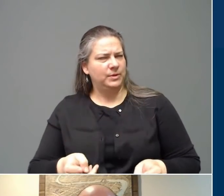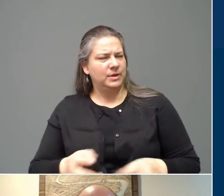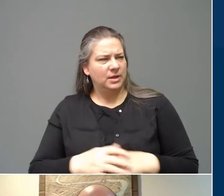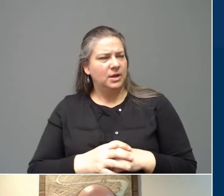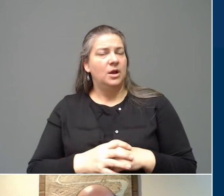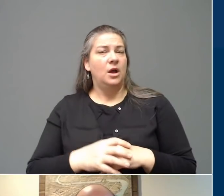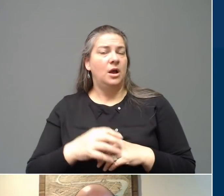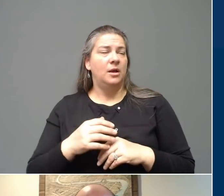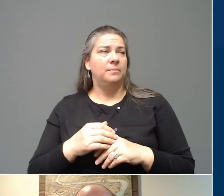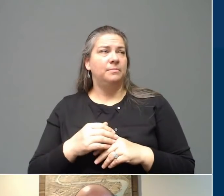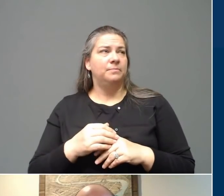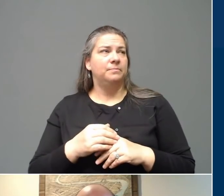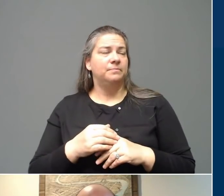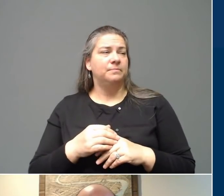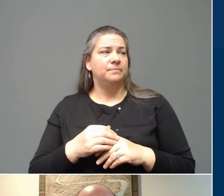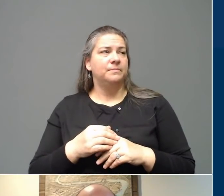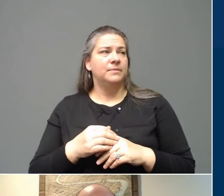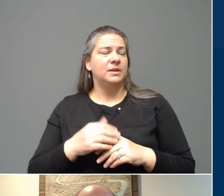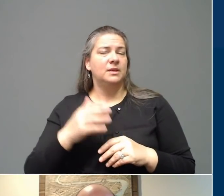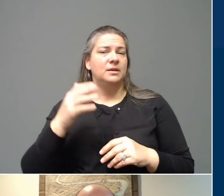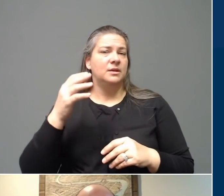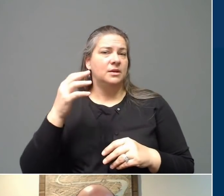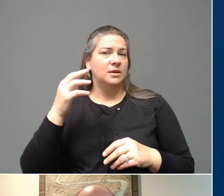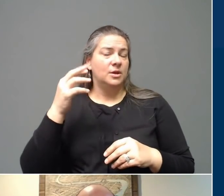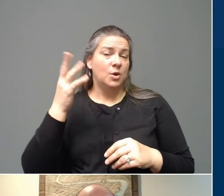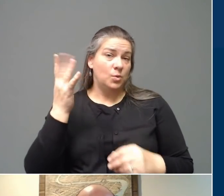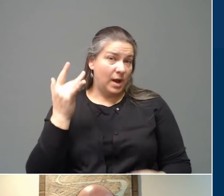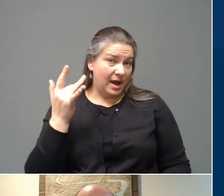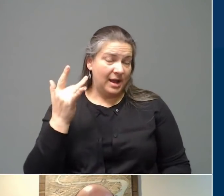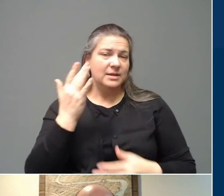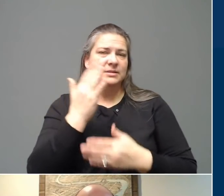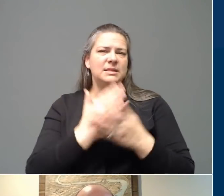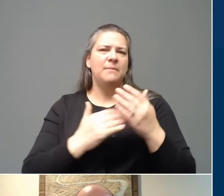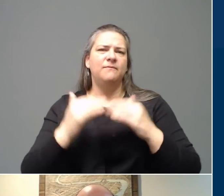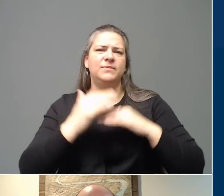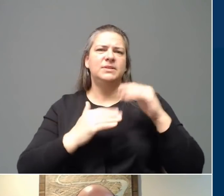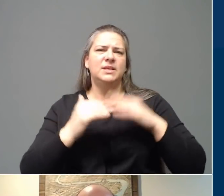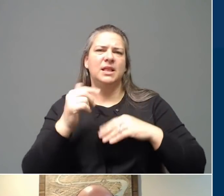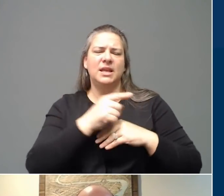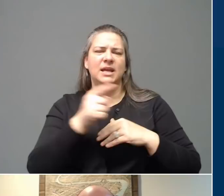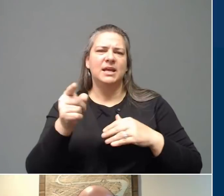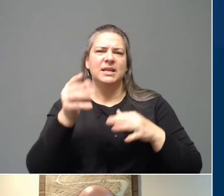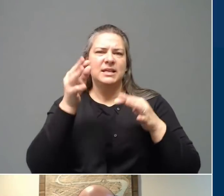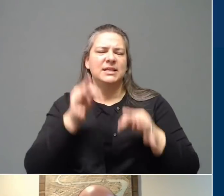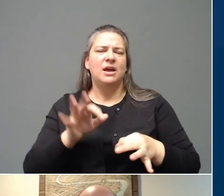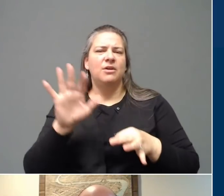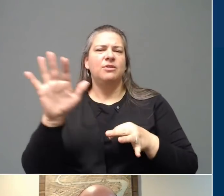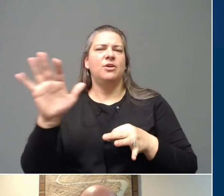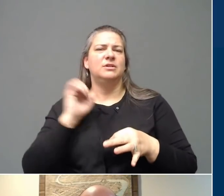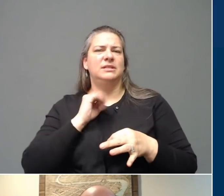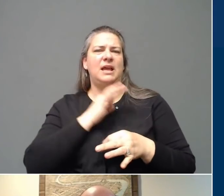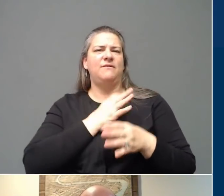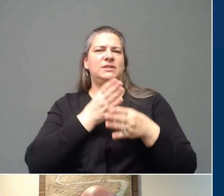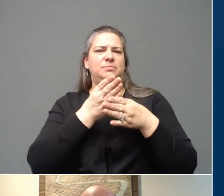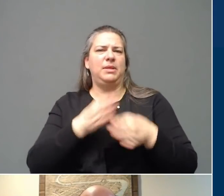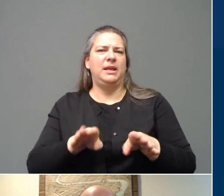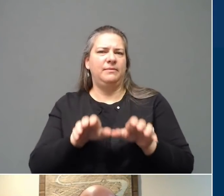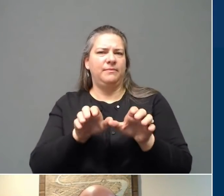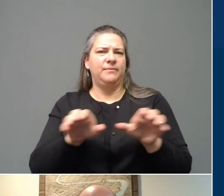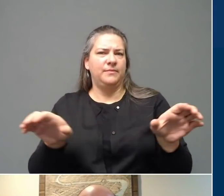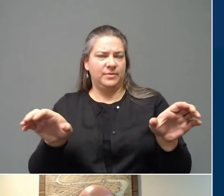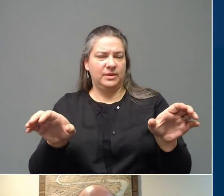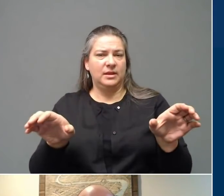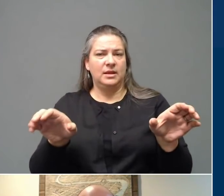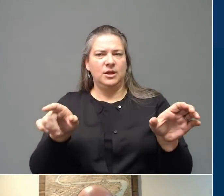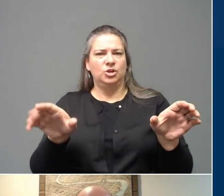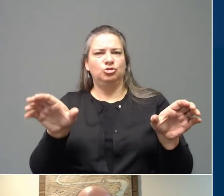that some of the facilities have decided to split their staff in half in case there are any reactions or